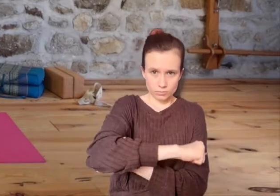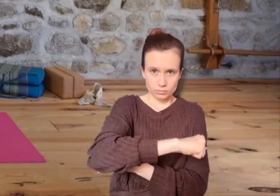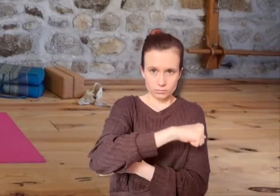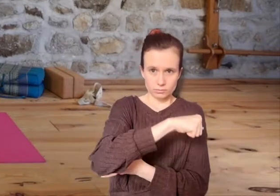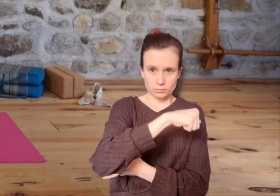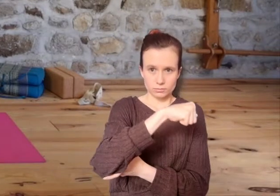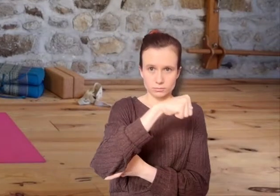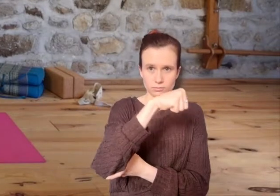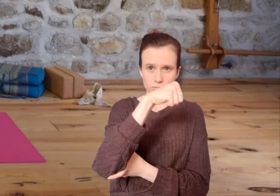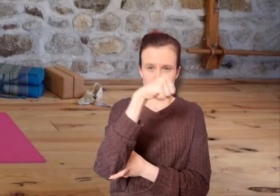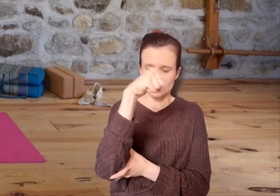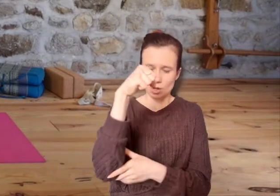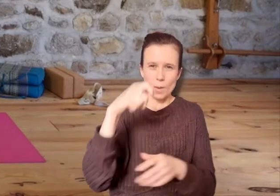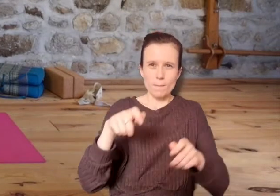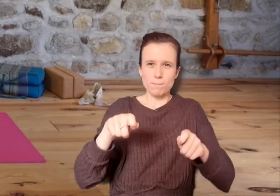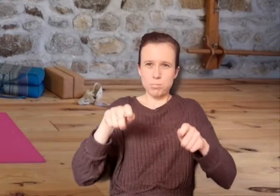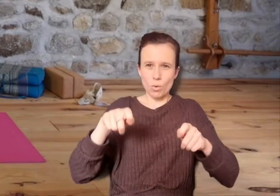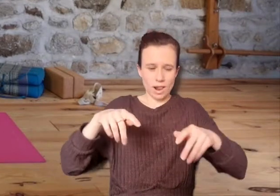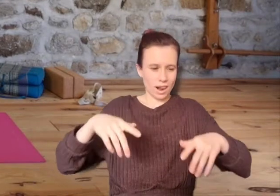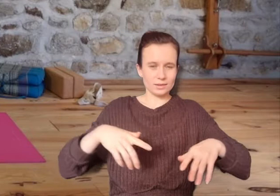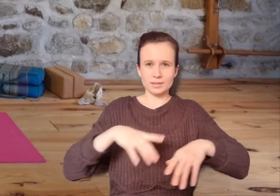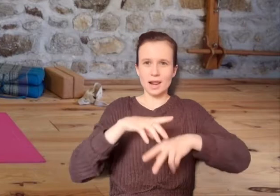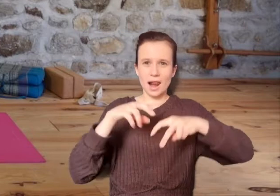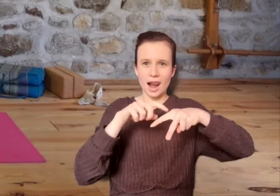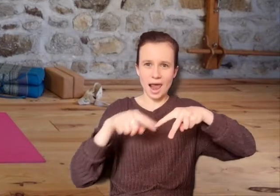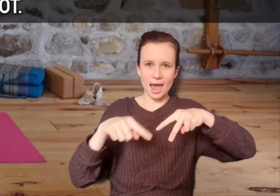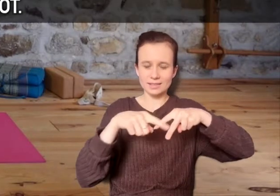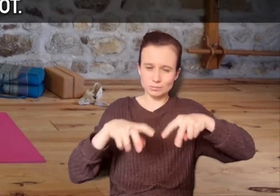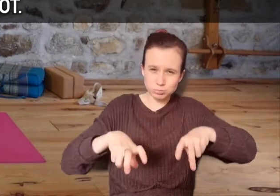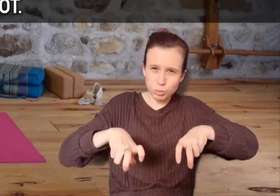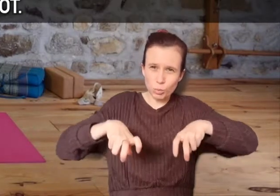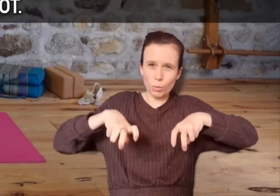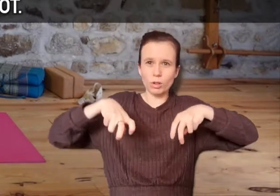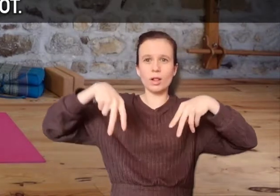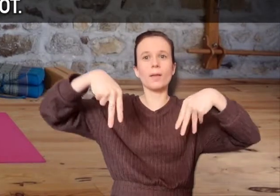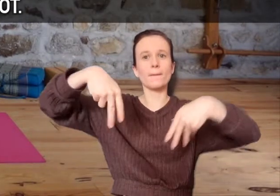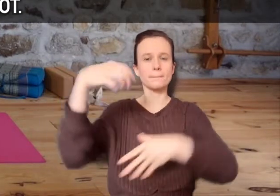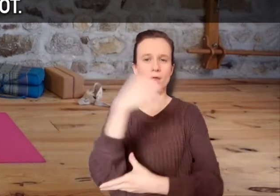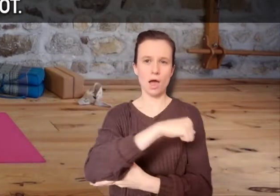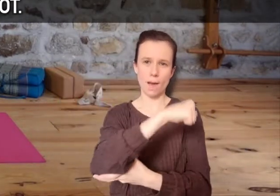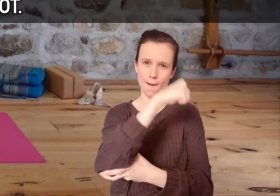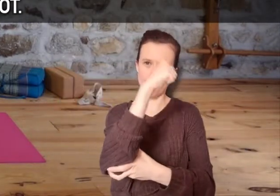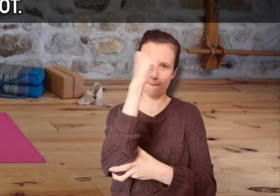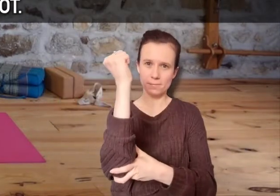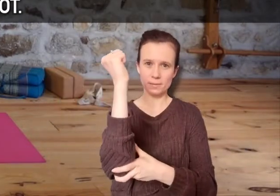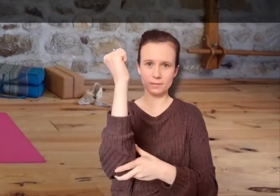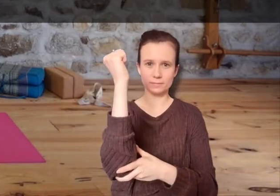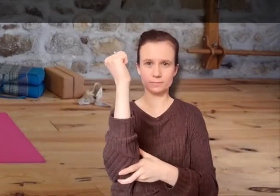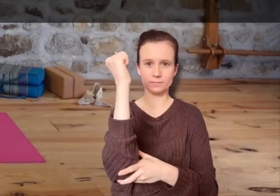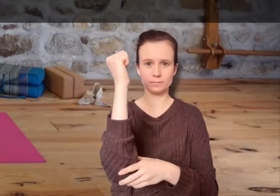the hamstrings to lift your torso back up to standing. And from here, we're going to take a nice big step back out on the right